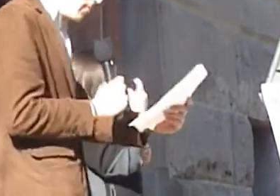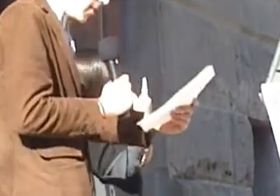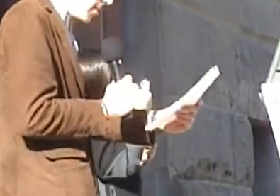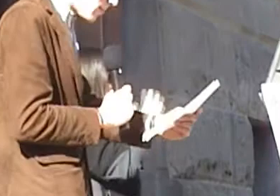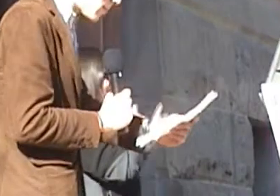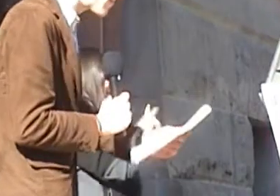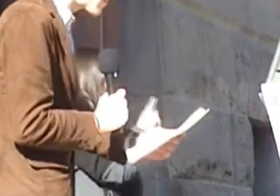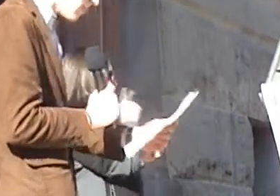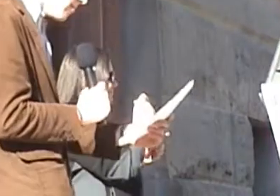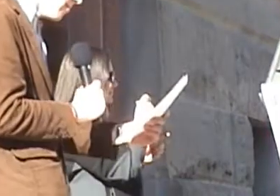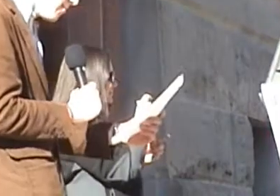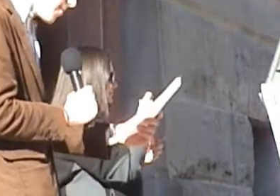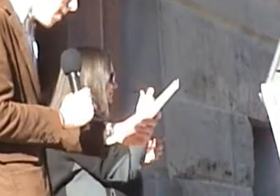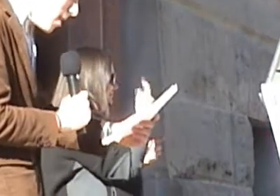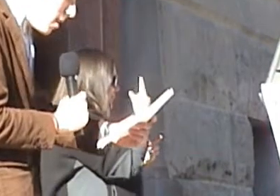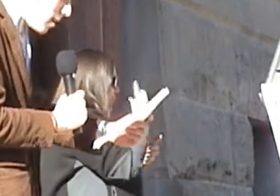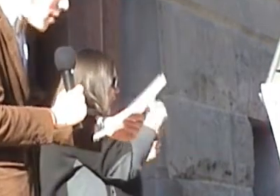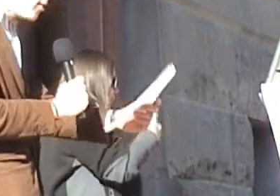what it meant.